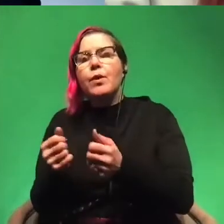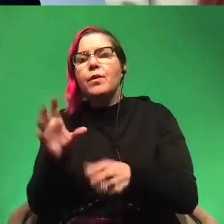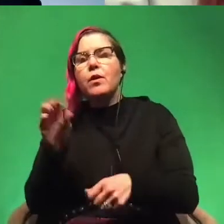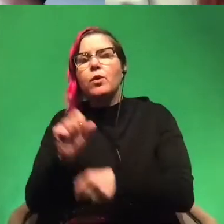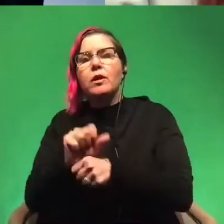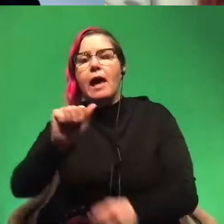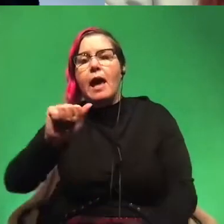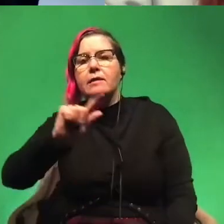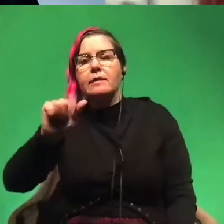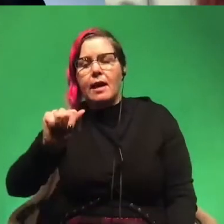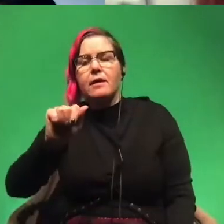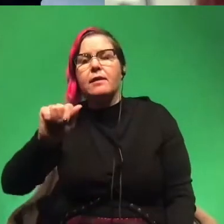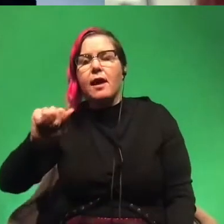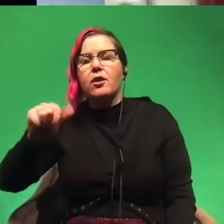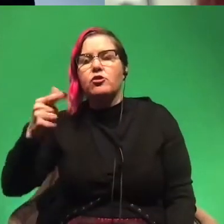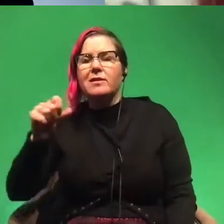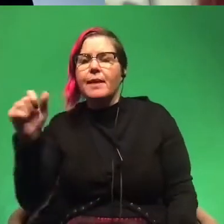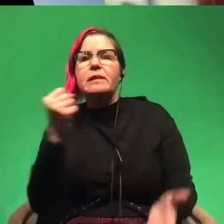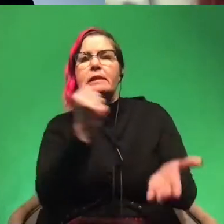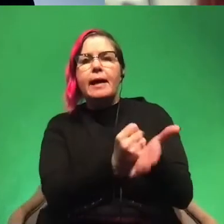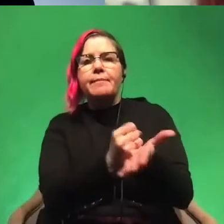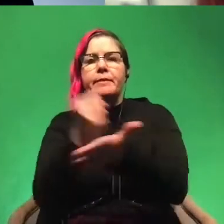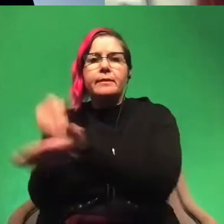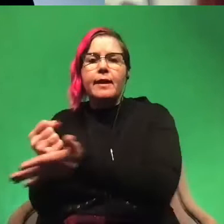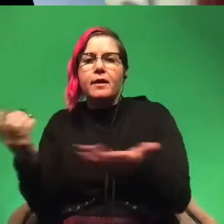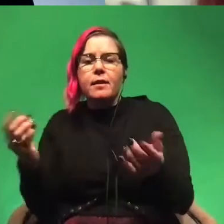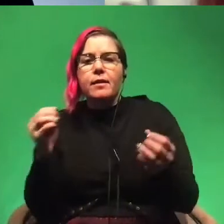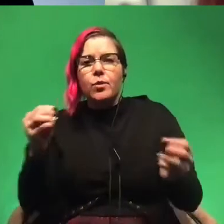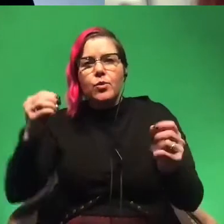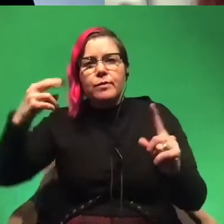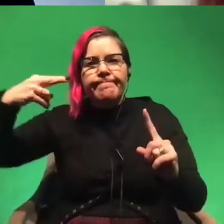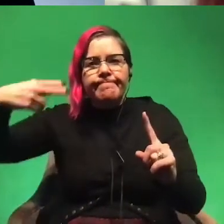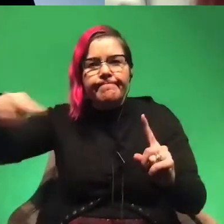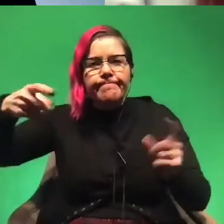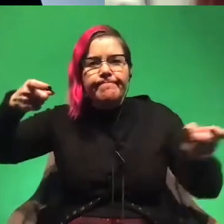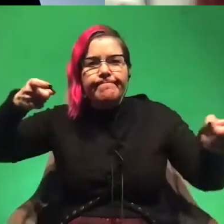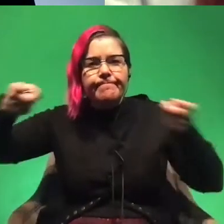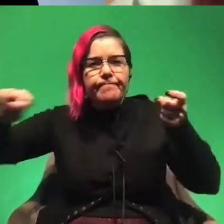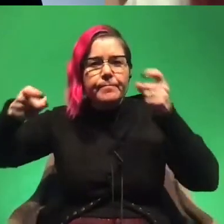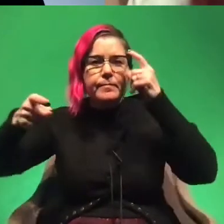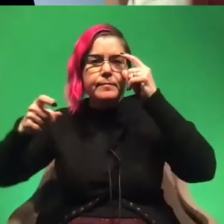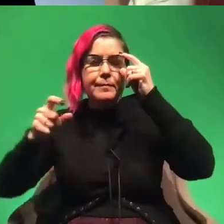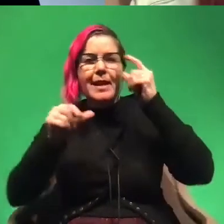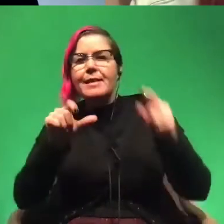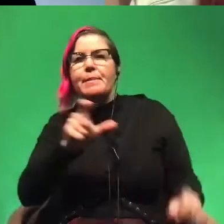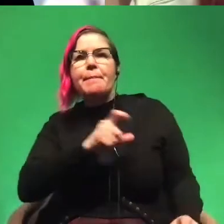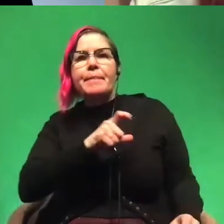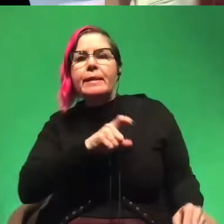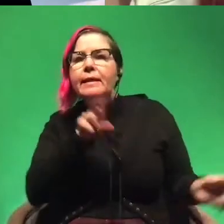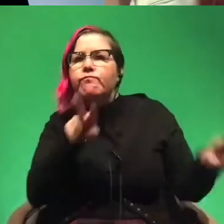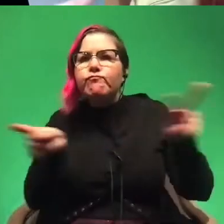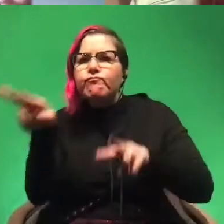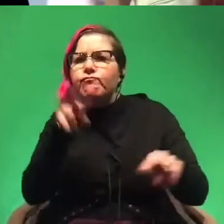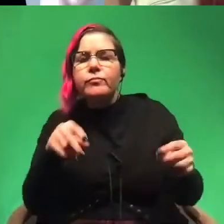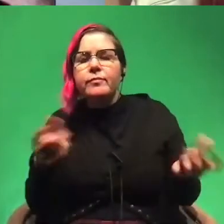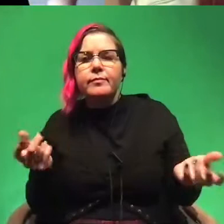like GFAS is a stamp. They're not entirely regulatory in terms of like police officers patrolling a unit or